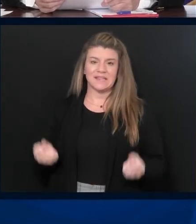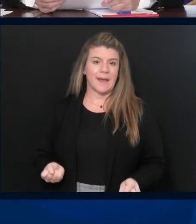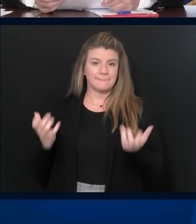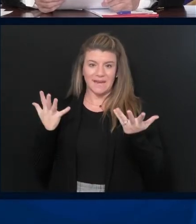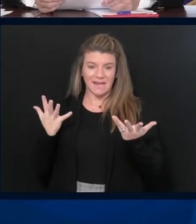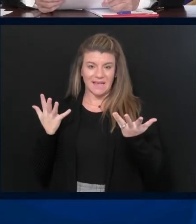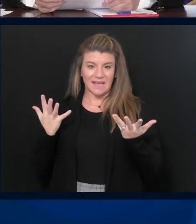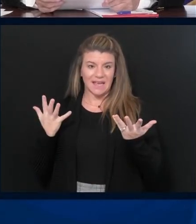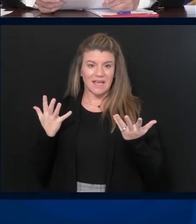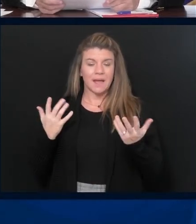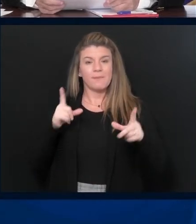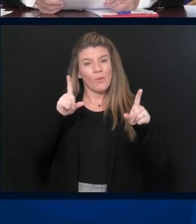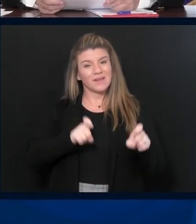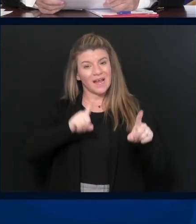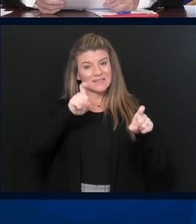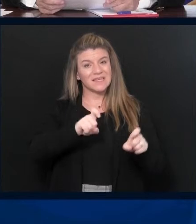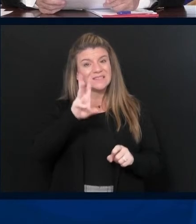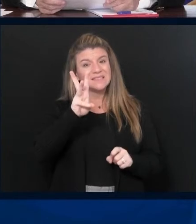We tested